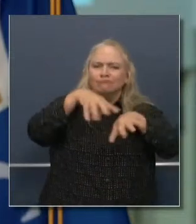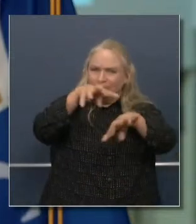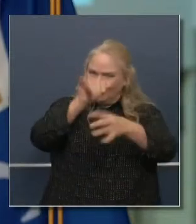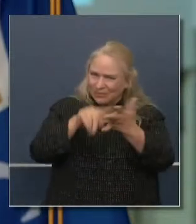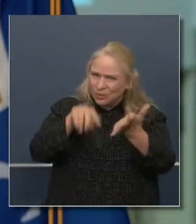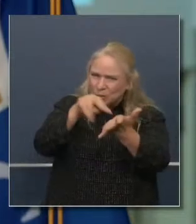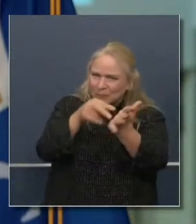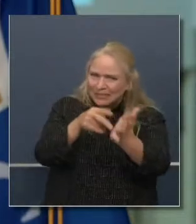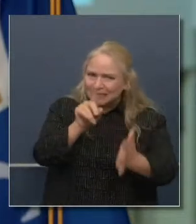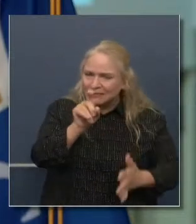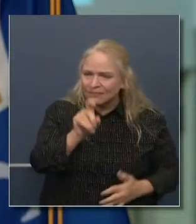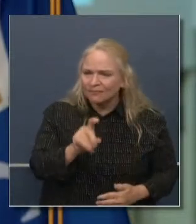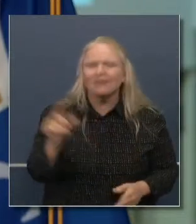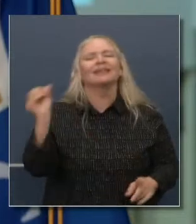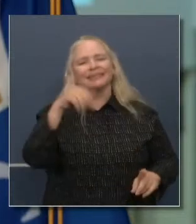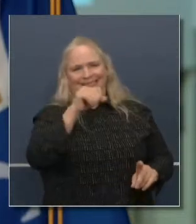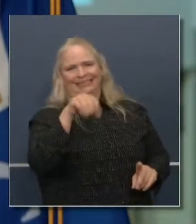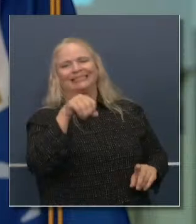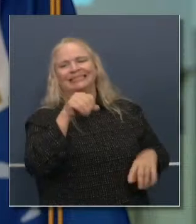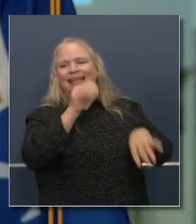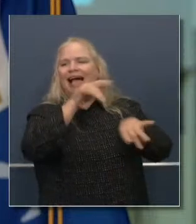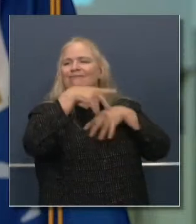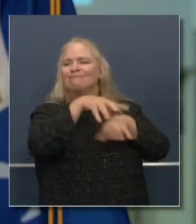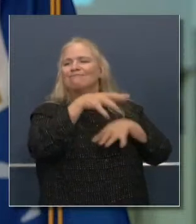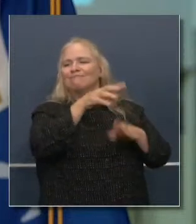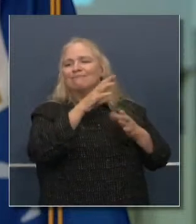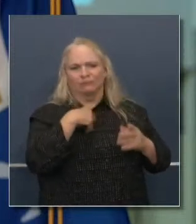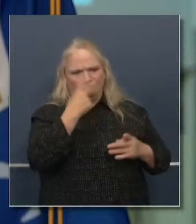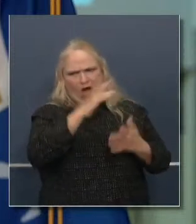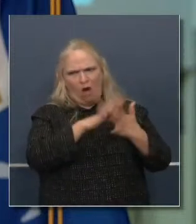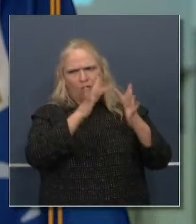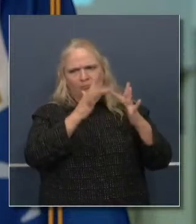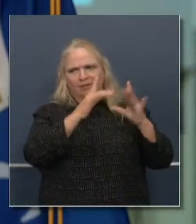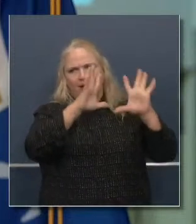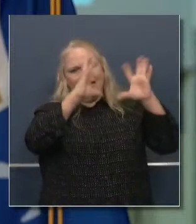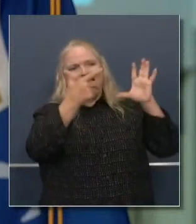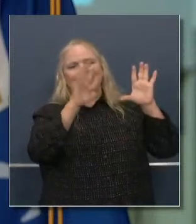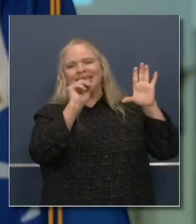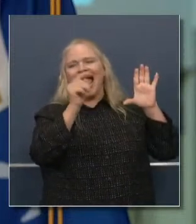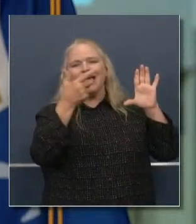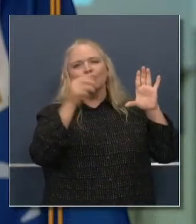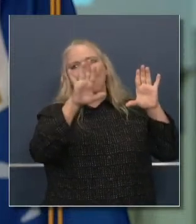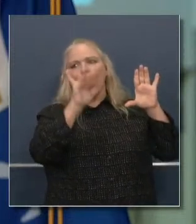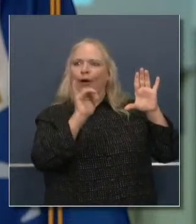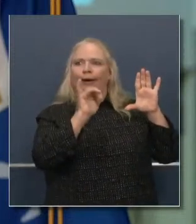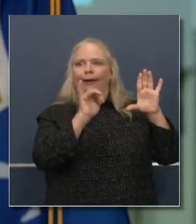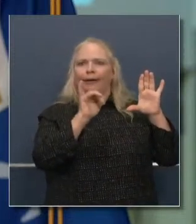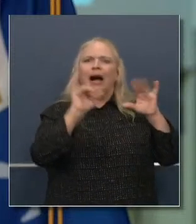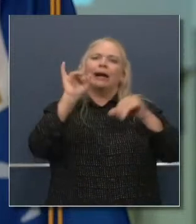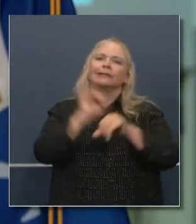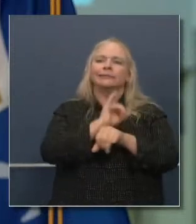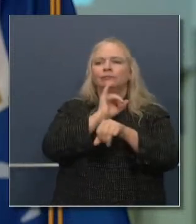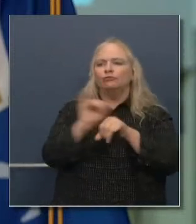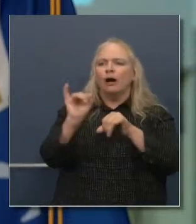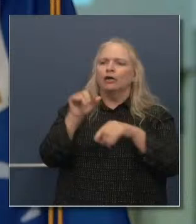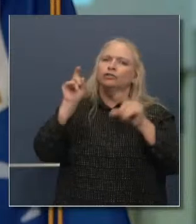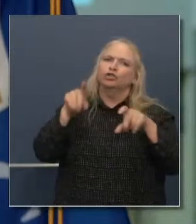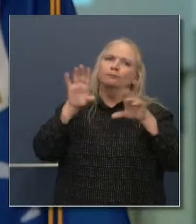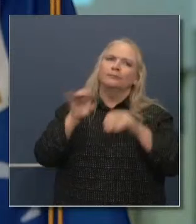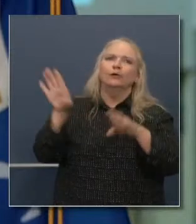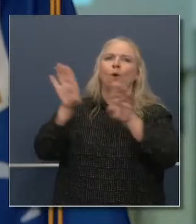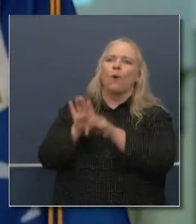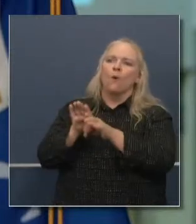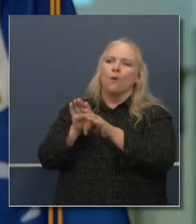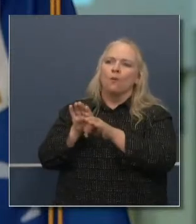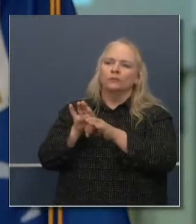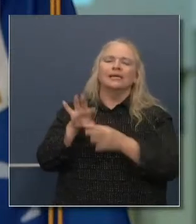Right. So on the website, it has a category for industries that should be shut down unless they're